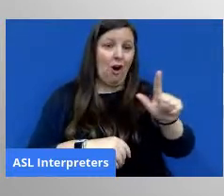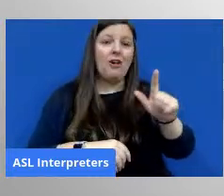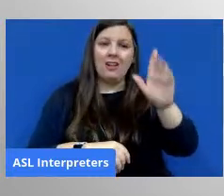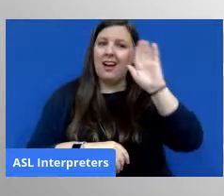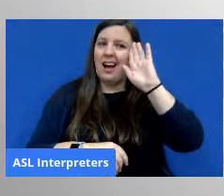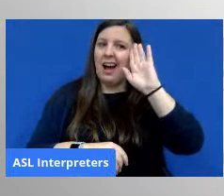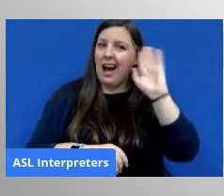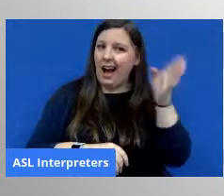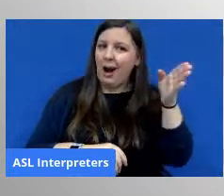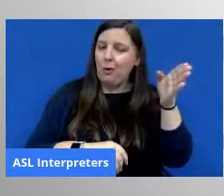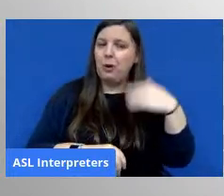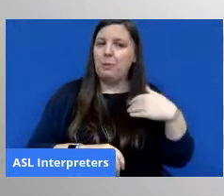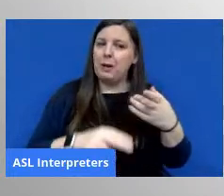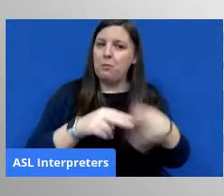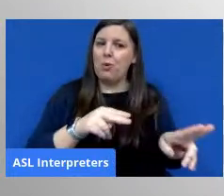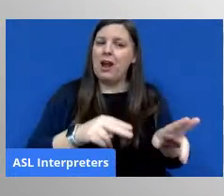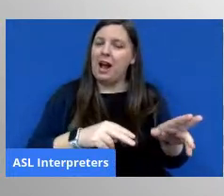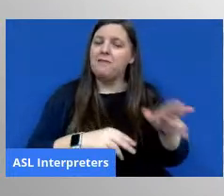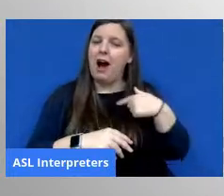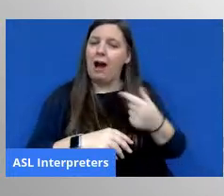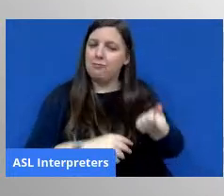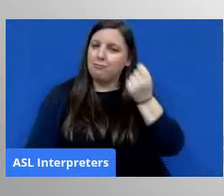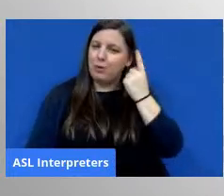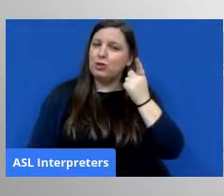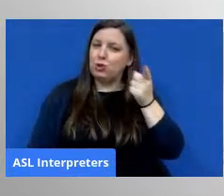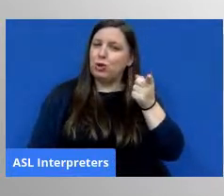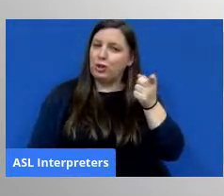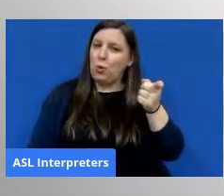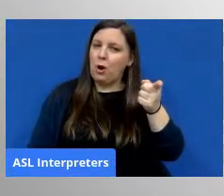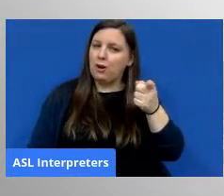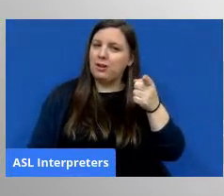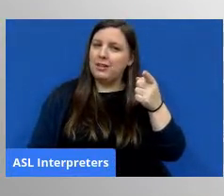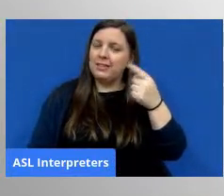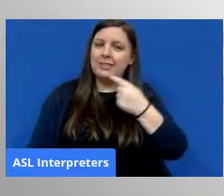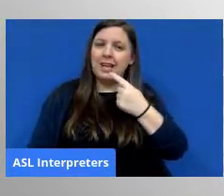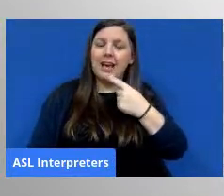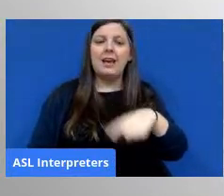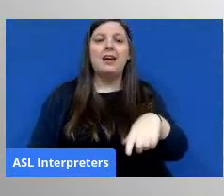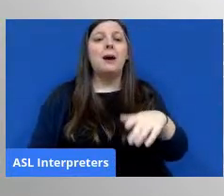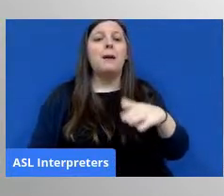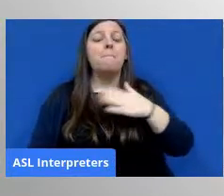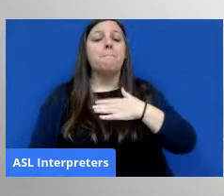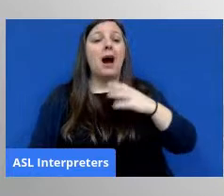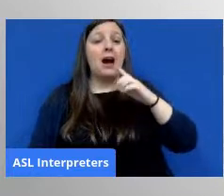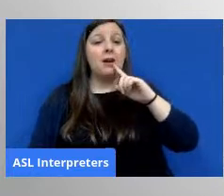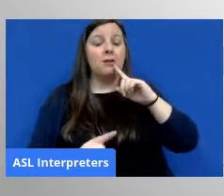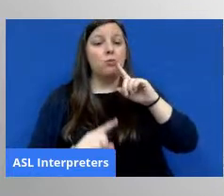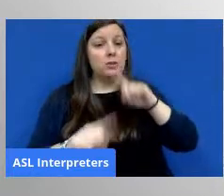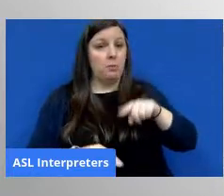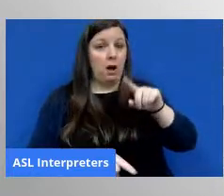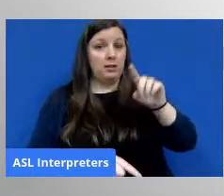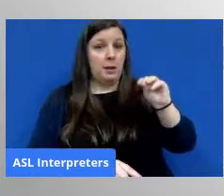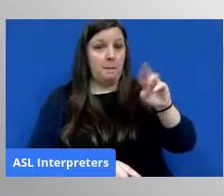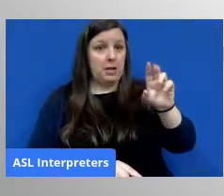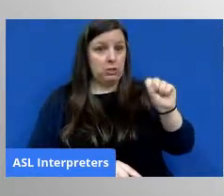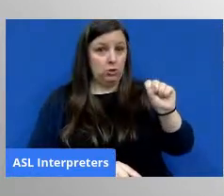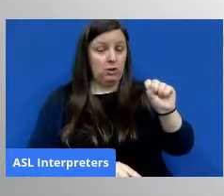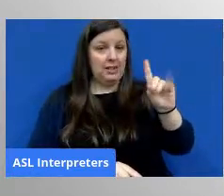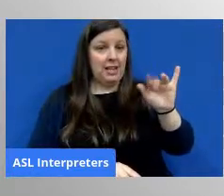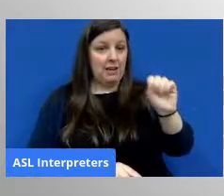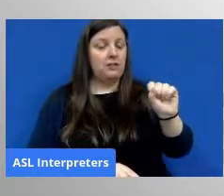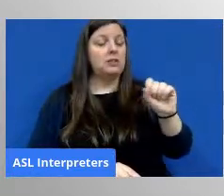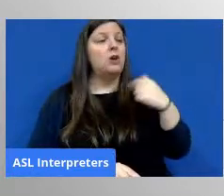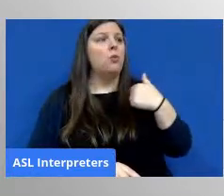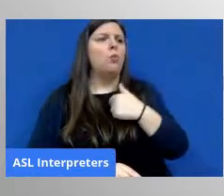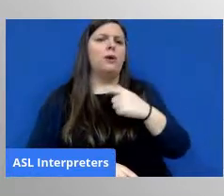you were throwing, Dr. Gans. I'll be very brief. Mr. Davis, my response to that is that if we truly want to make sure that that is not what is